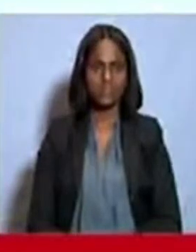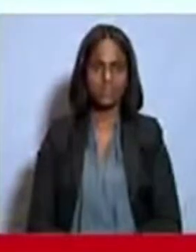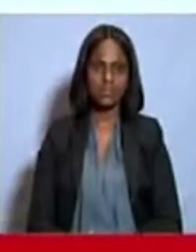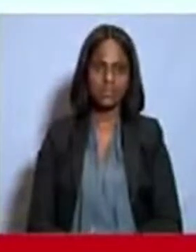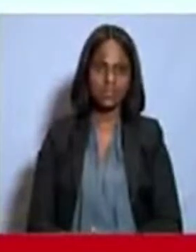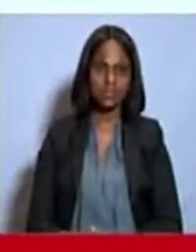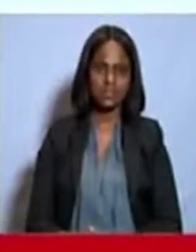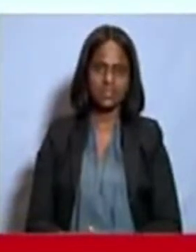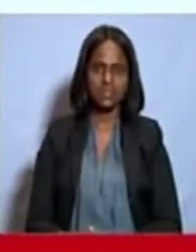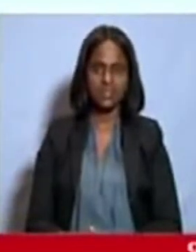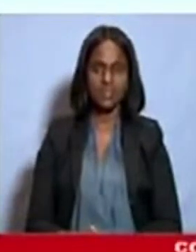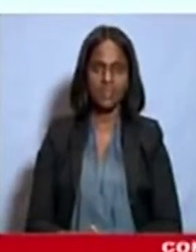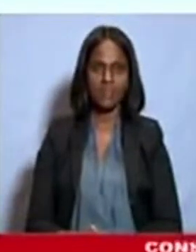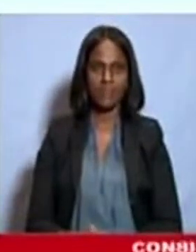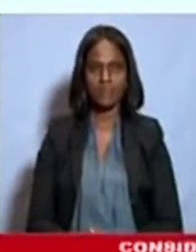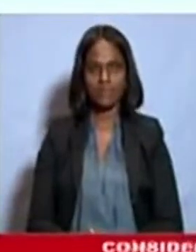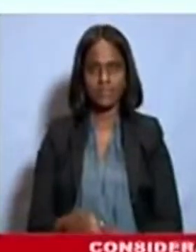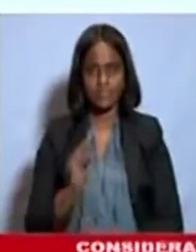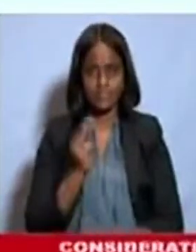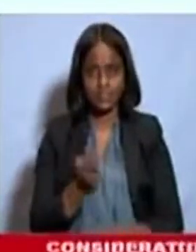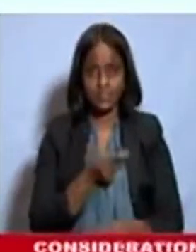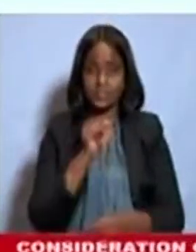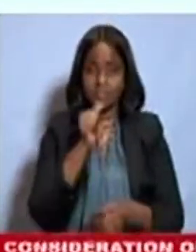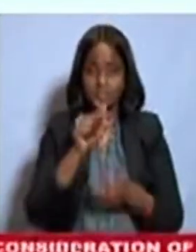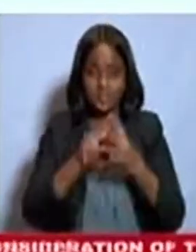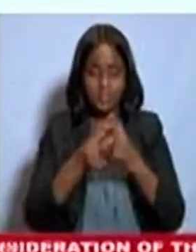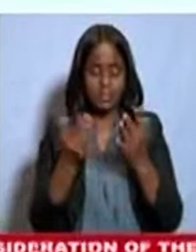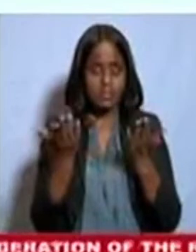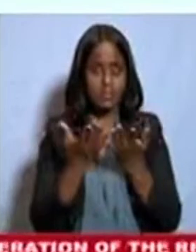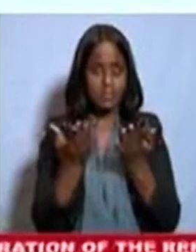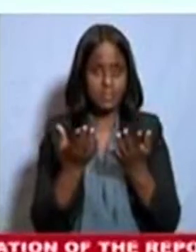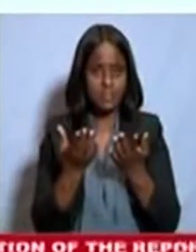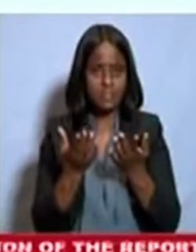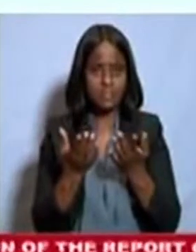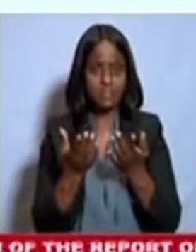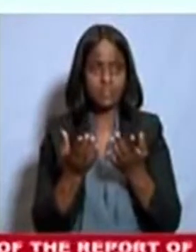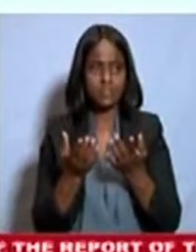Currently, we have not commenced any